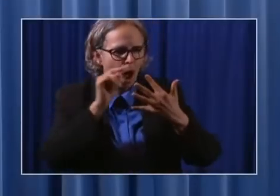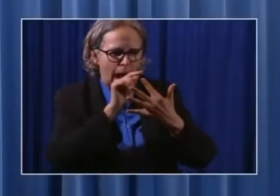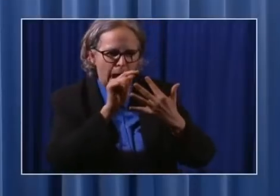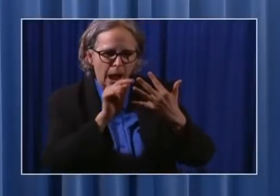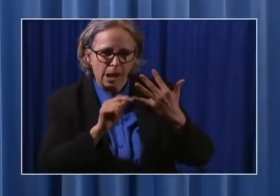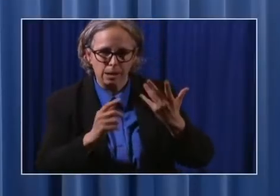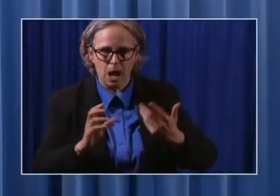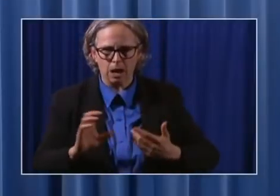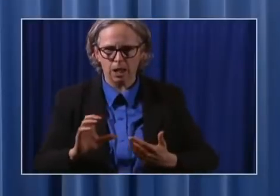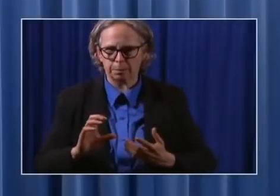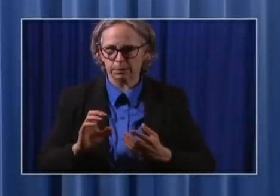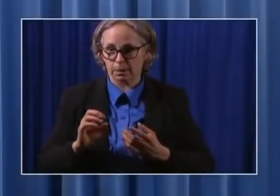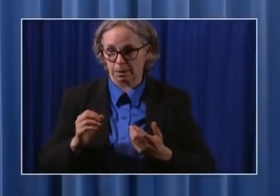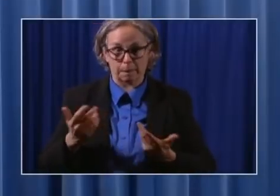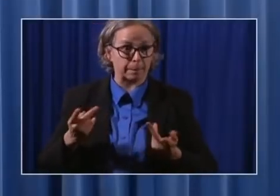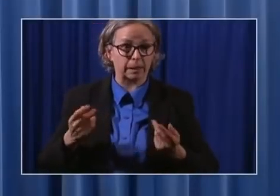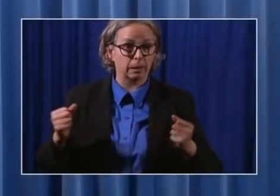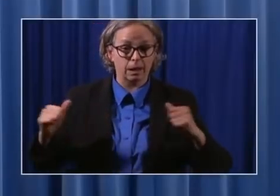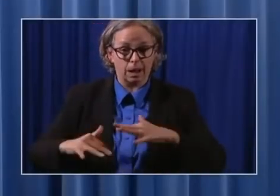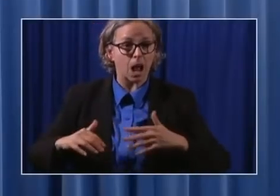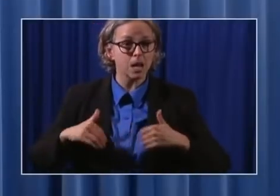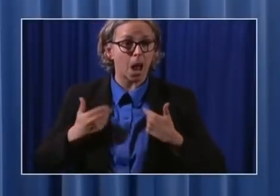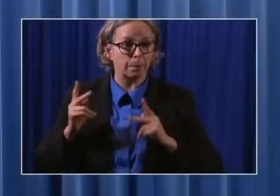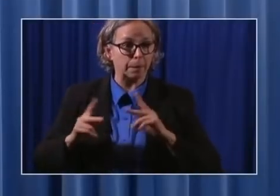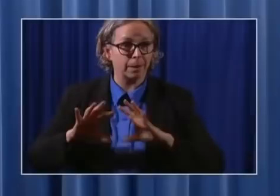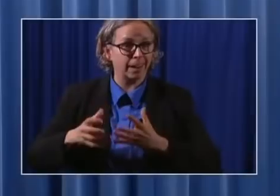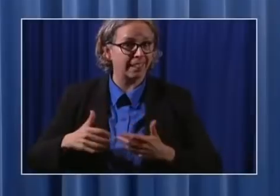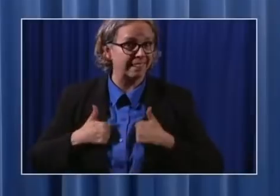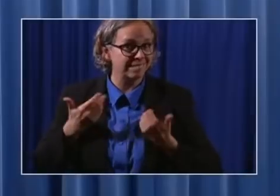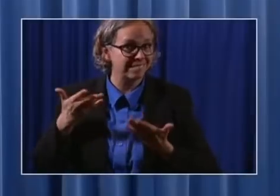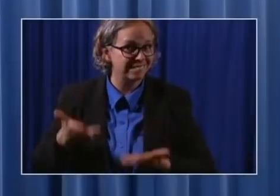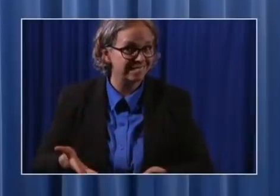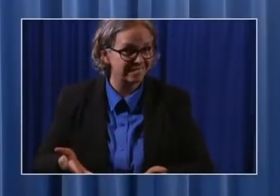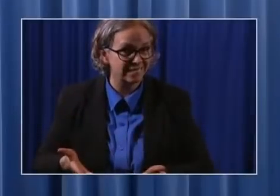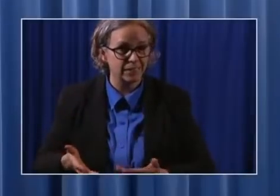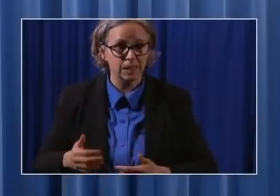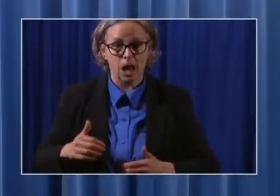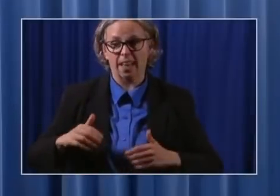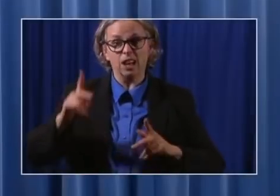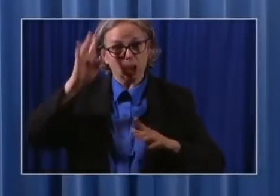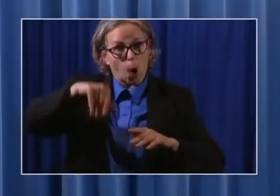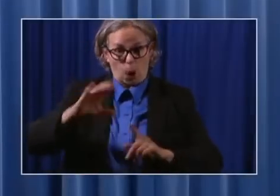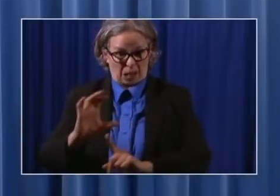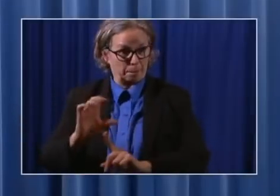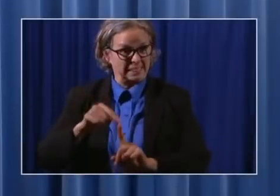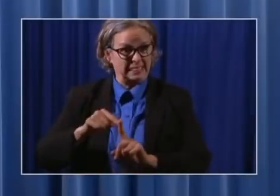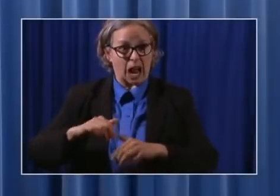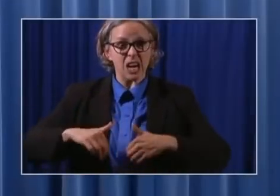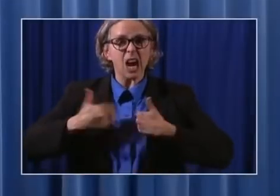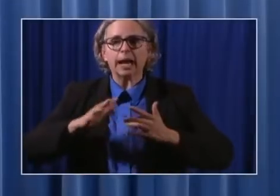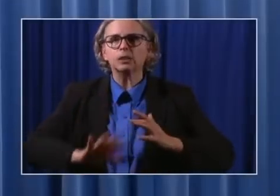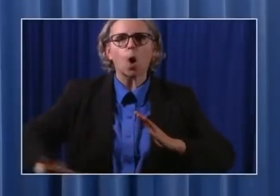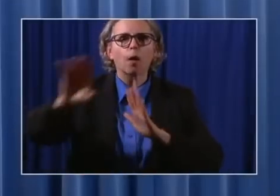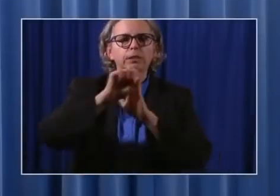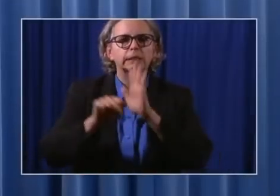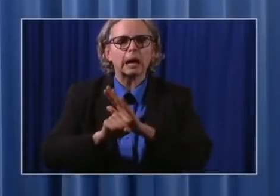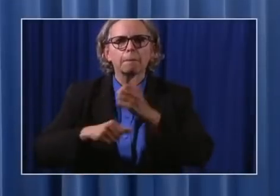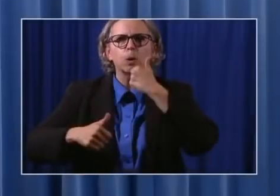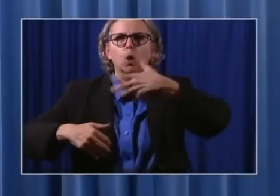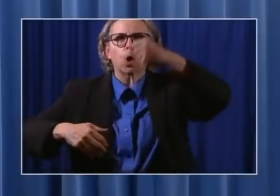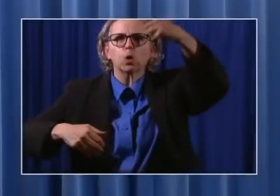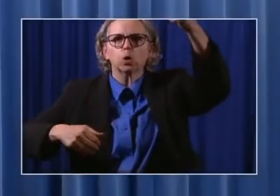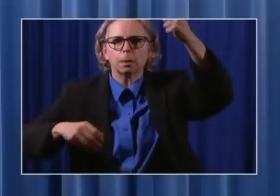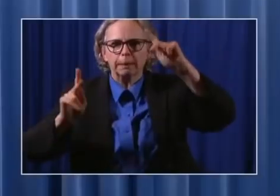in Columbus. It's the youngest city as far as population and age in the state. And we're seeing a